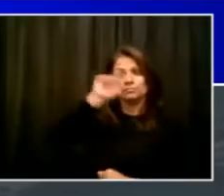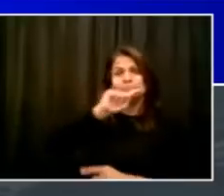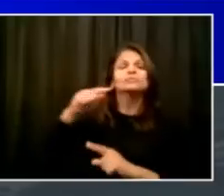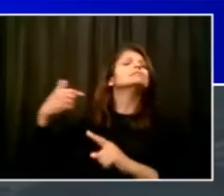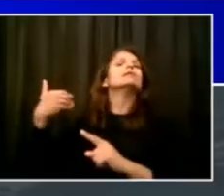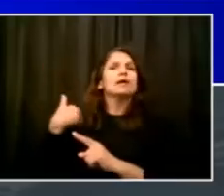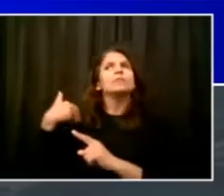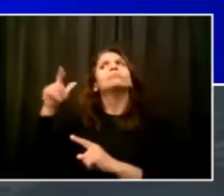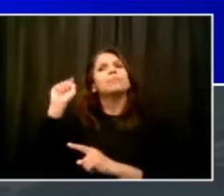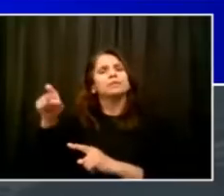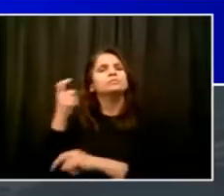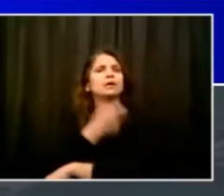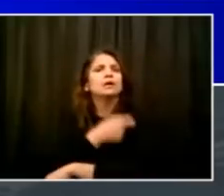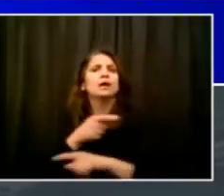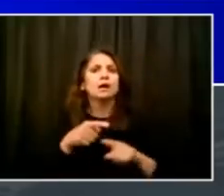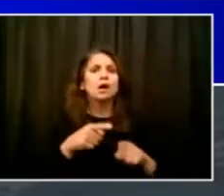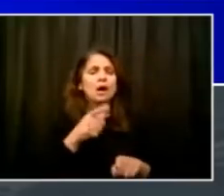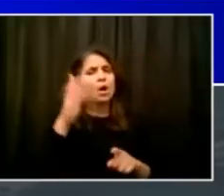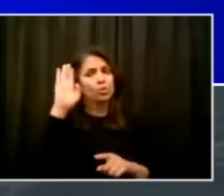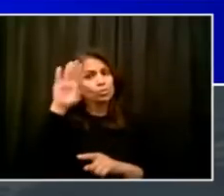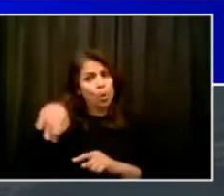to contracting COVID.